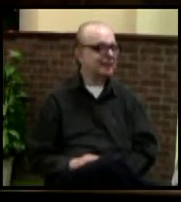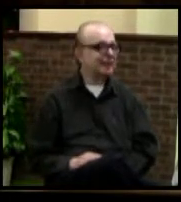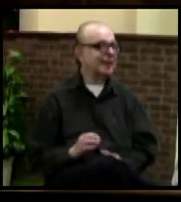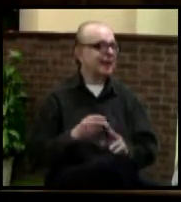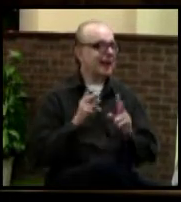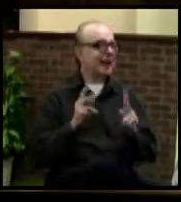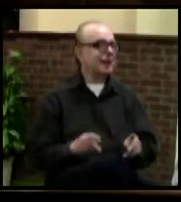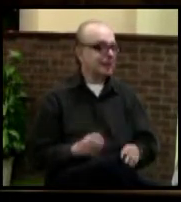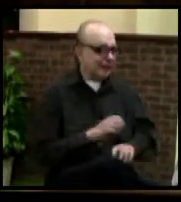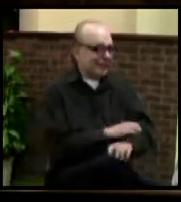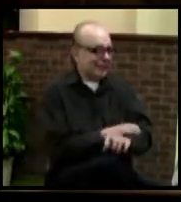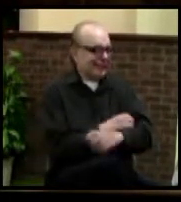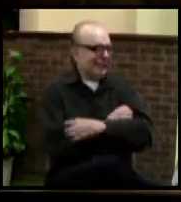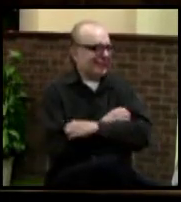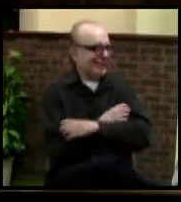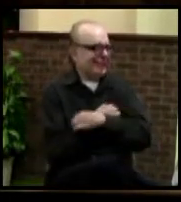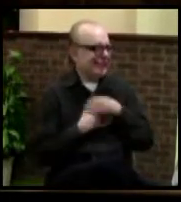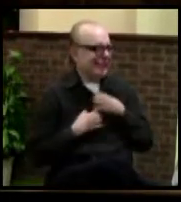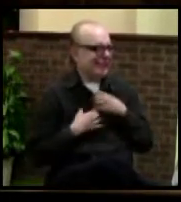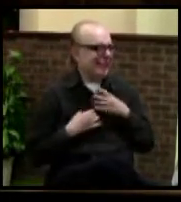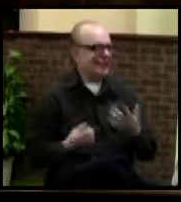as everybody starts to itch,